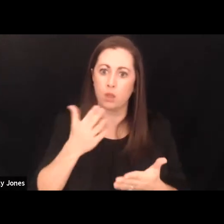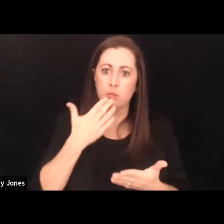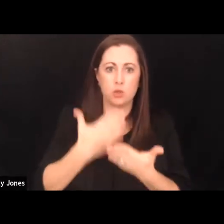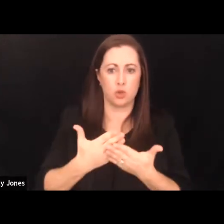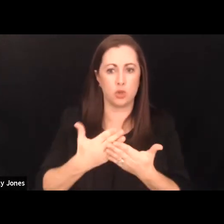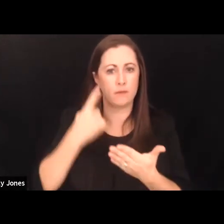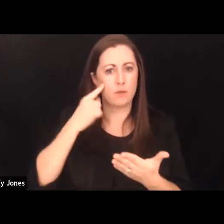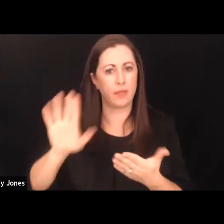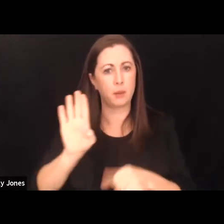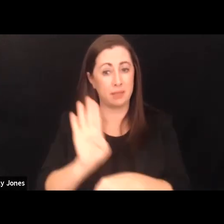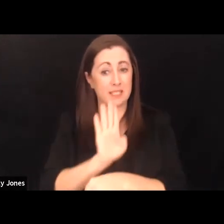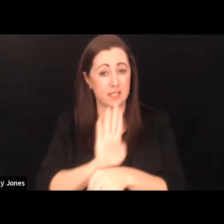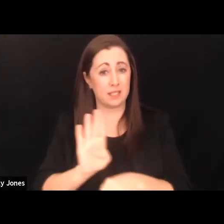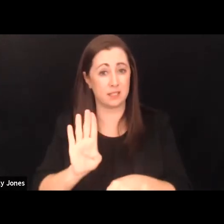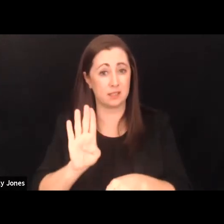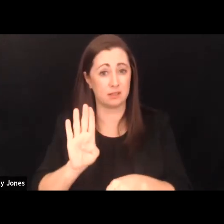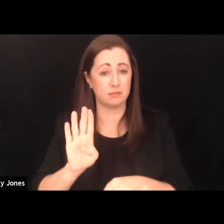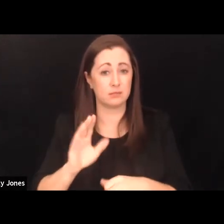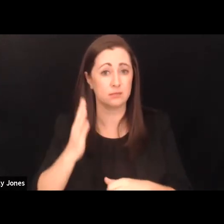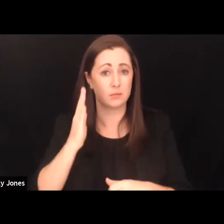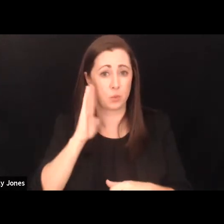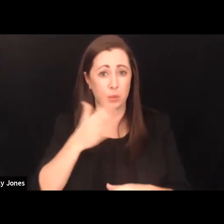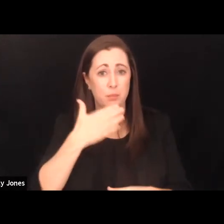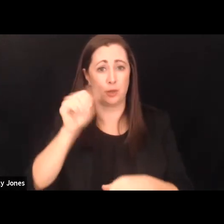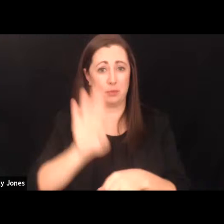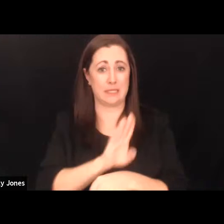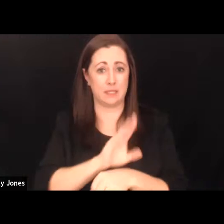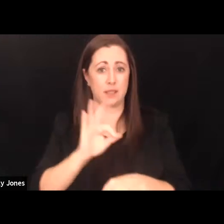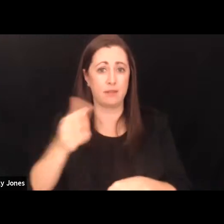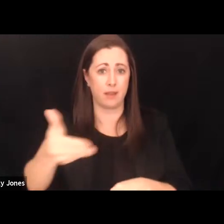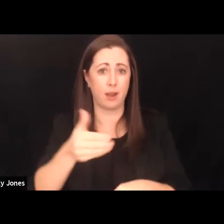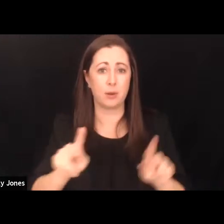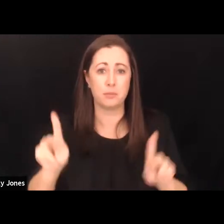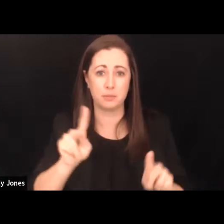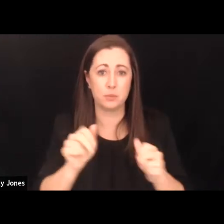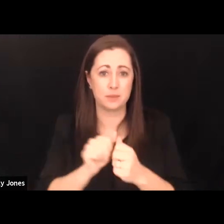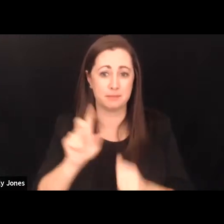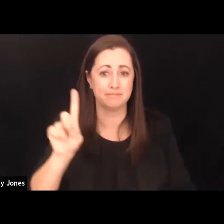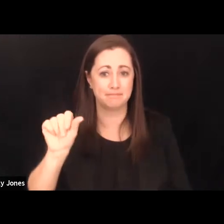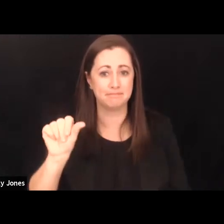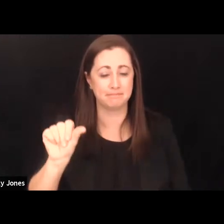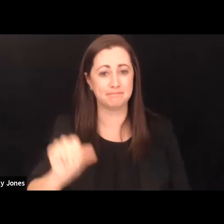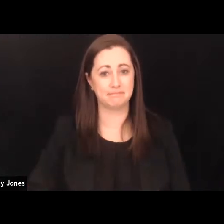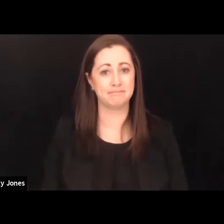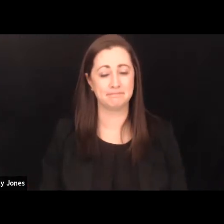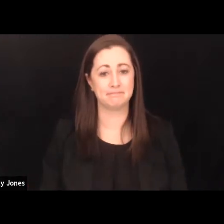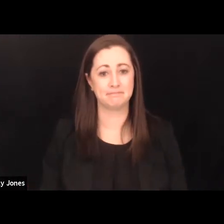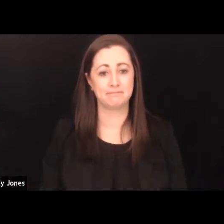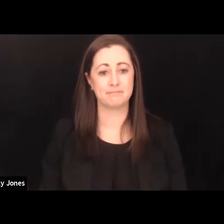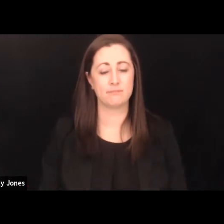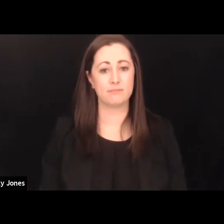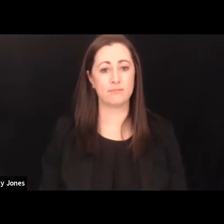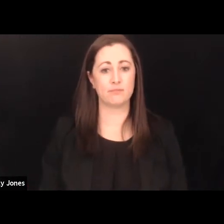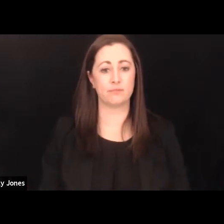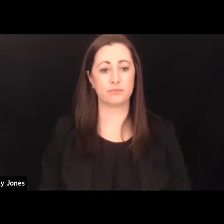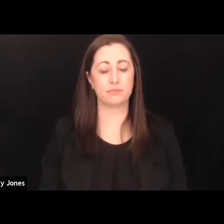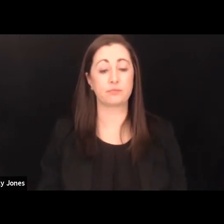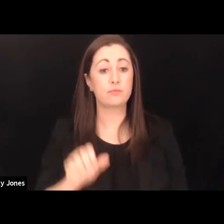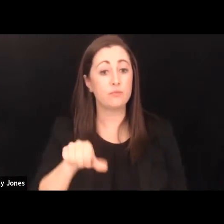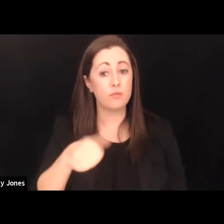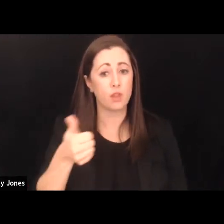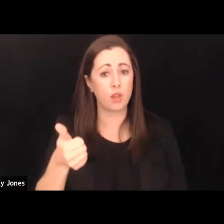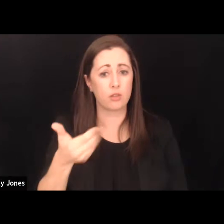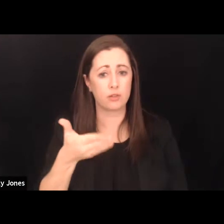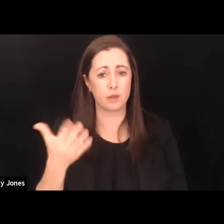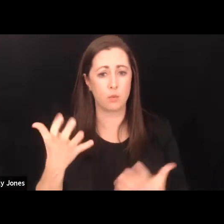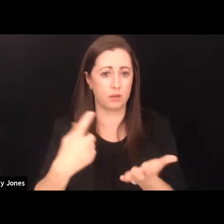better if they hire persons with disabilities. The other thing I wanted to talk about today, just